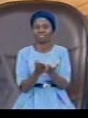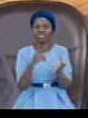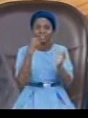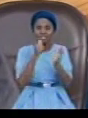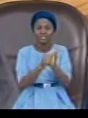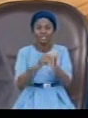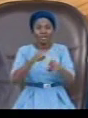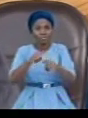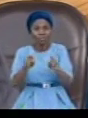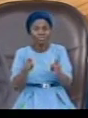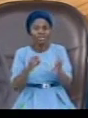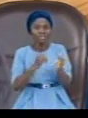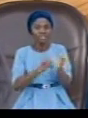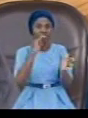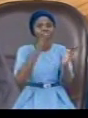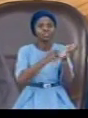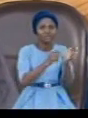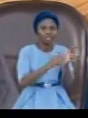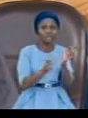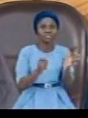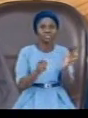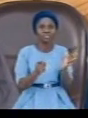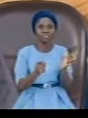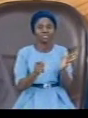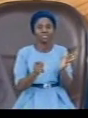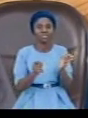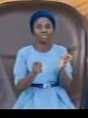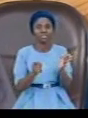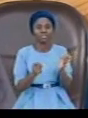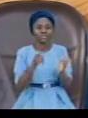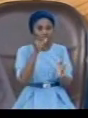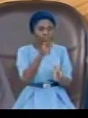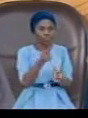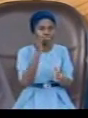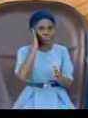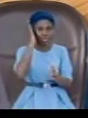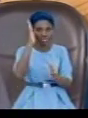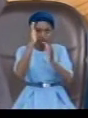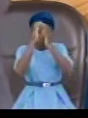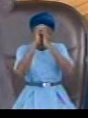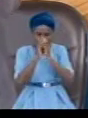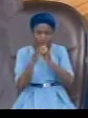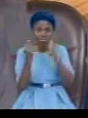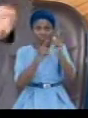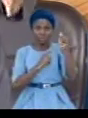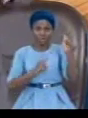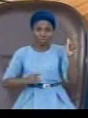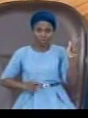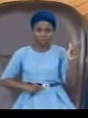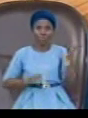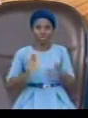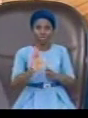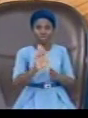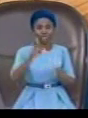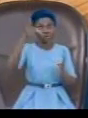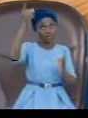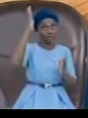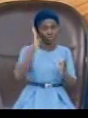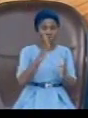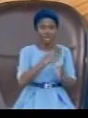written, thou shalt worship the Lord thy God, and him only shalt